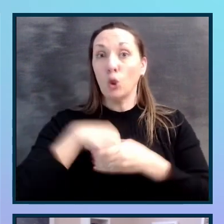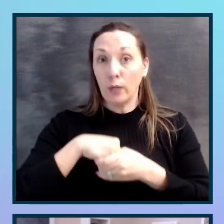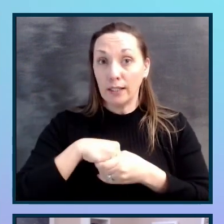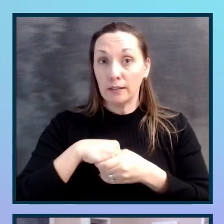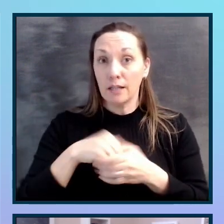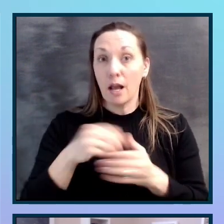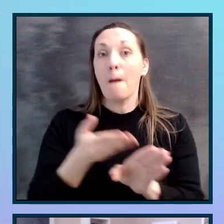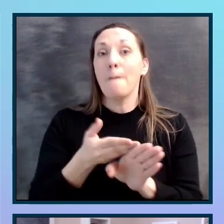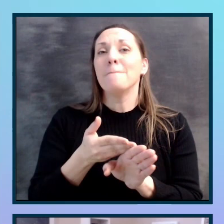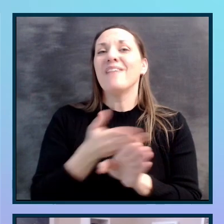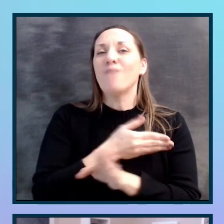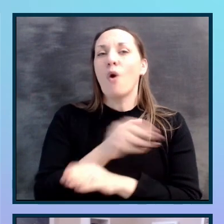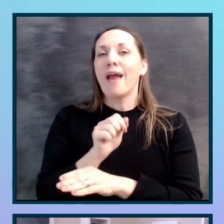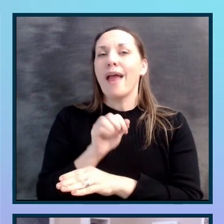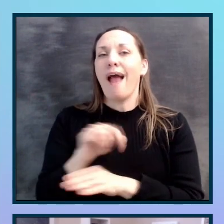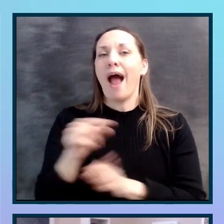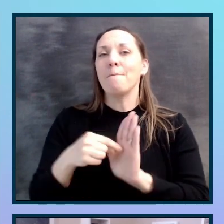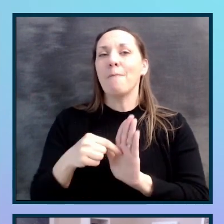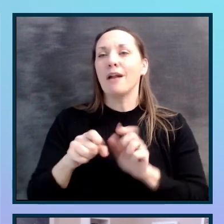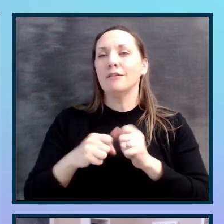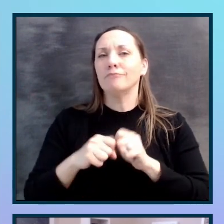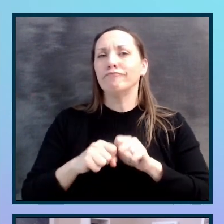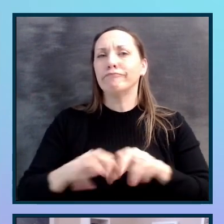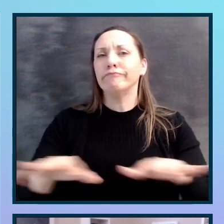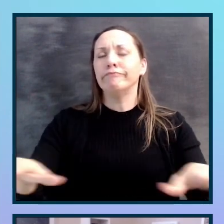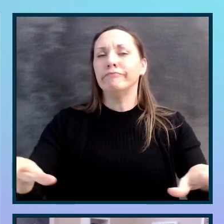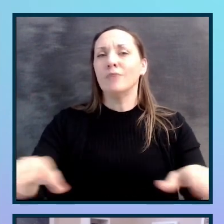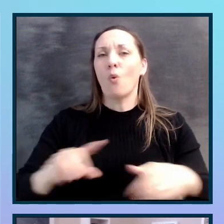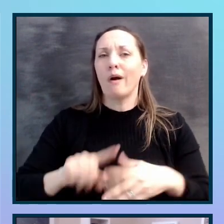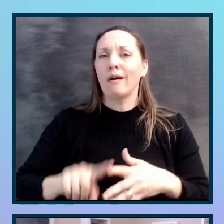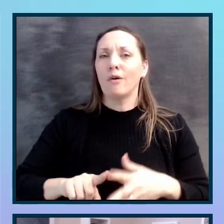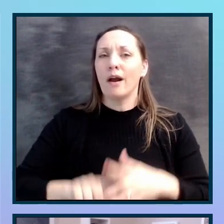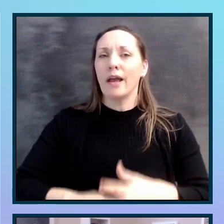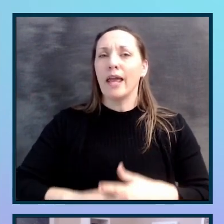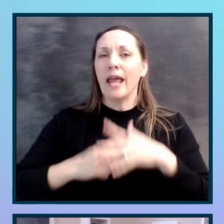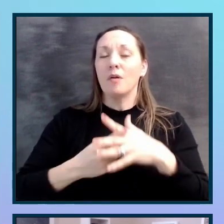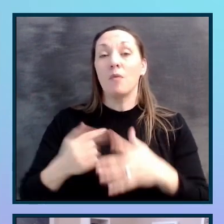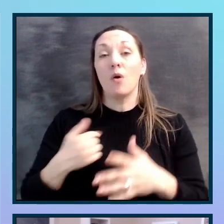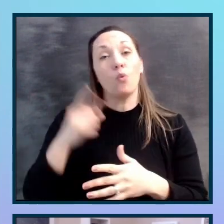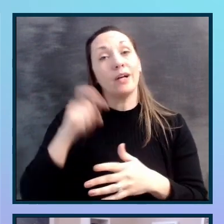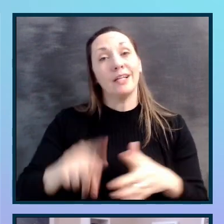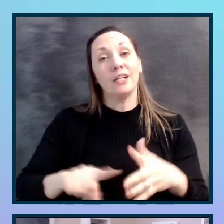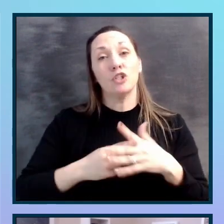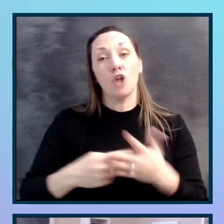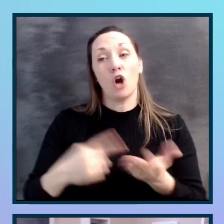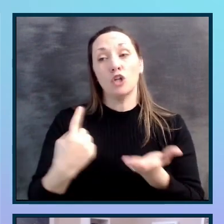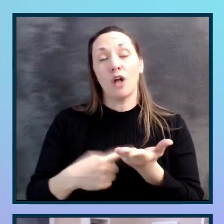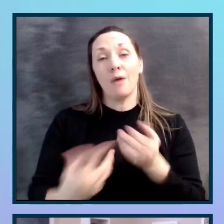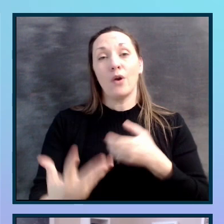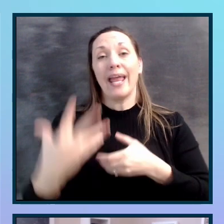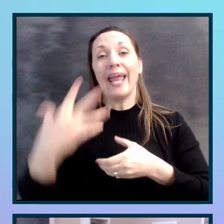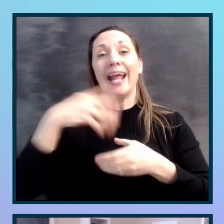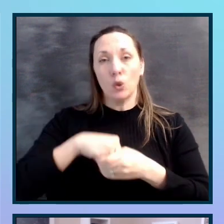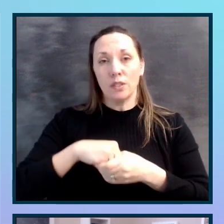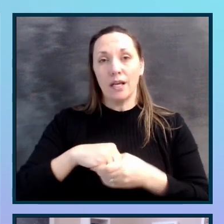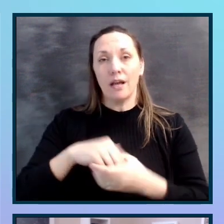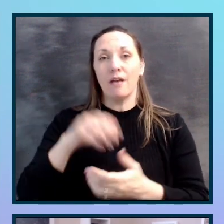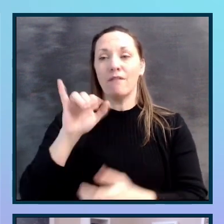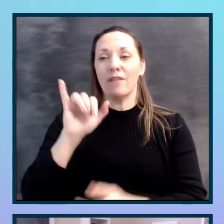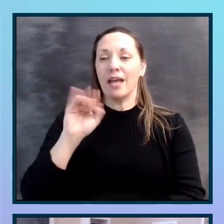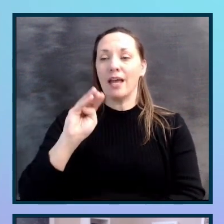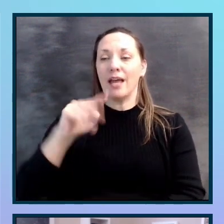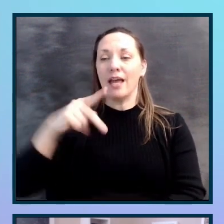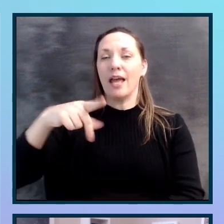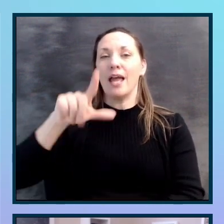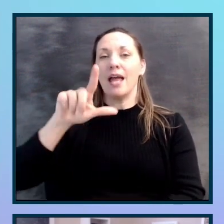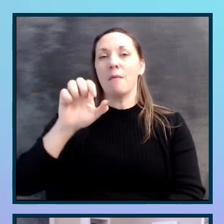an AI model is even rolled out or implemented, we need to start talking about inclusive implementation. Because the